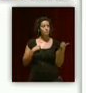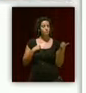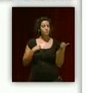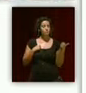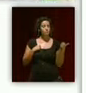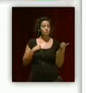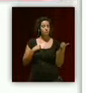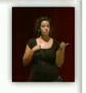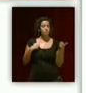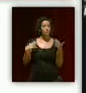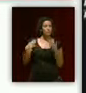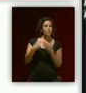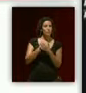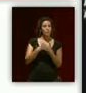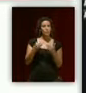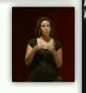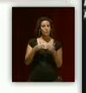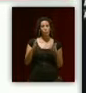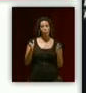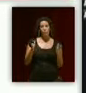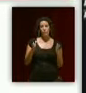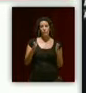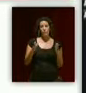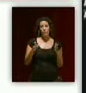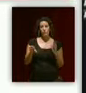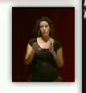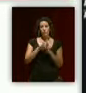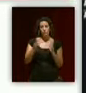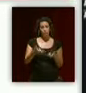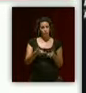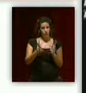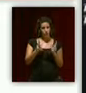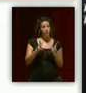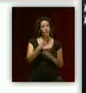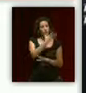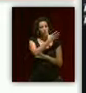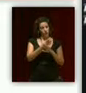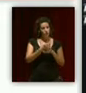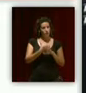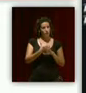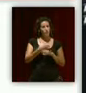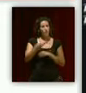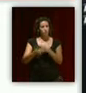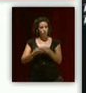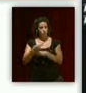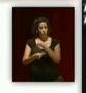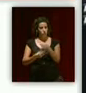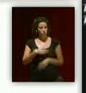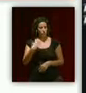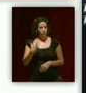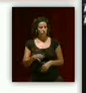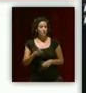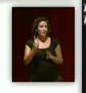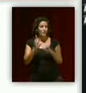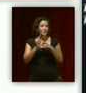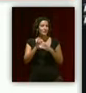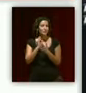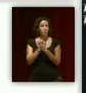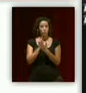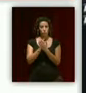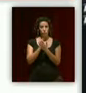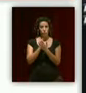I'm going to play the video, but please remember that all this development is open source. You can download